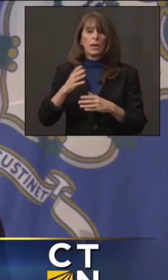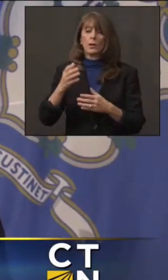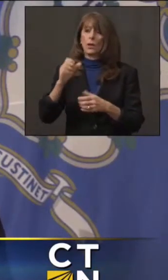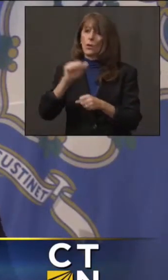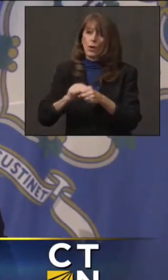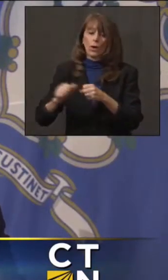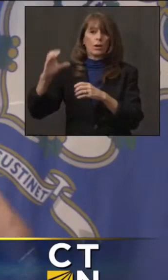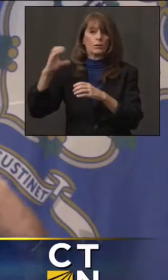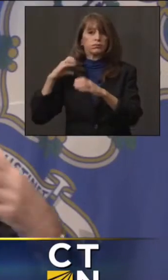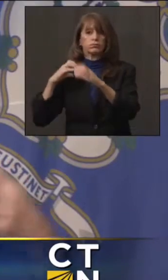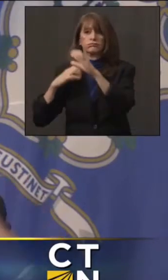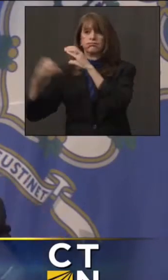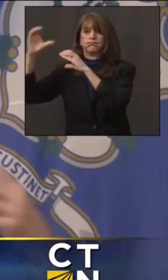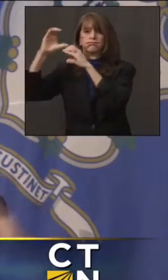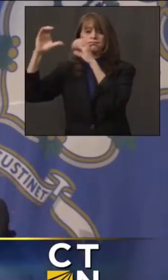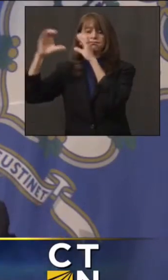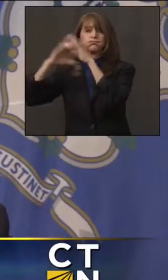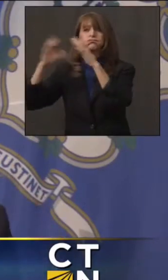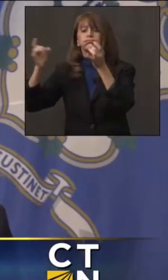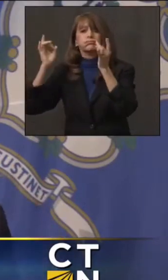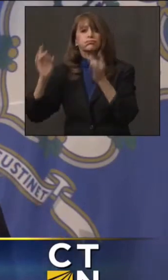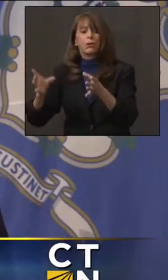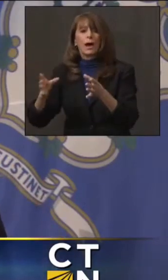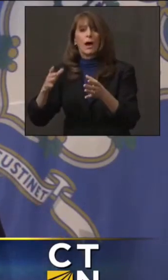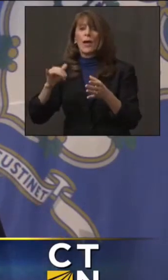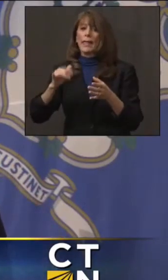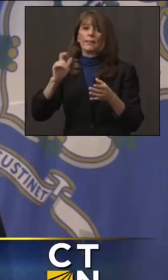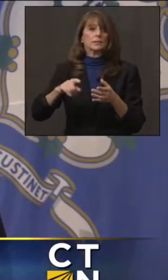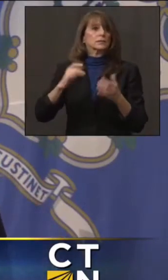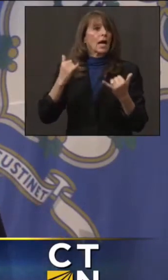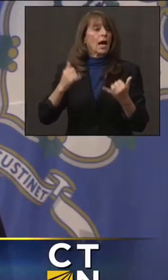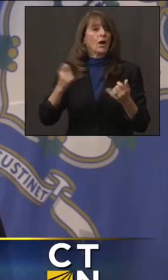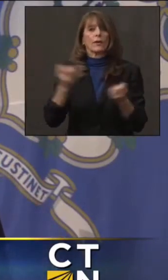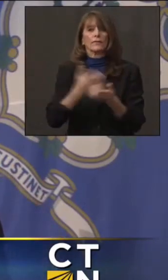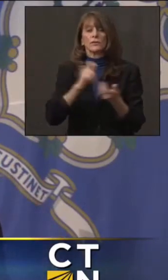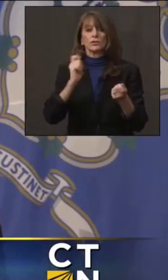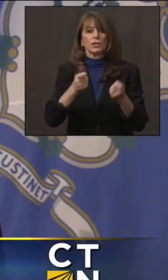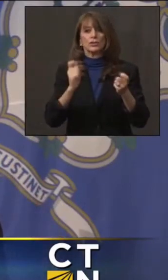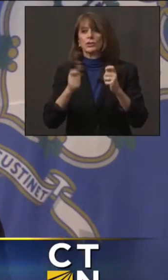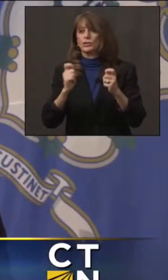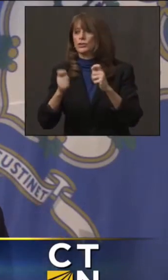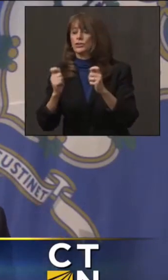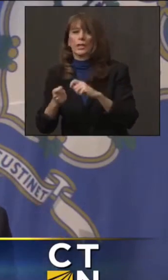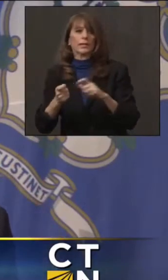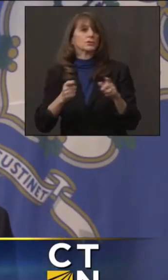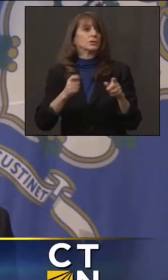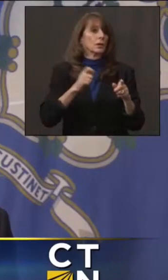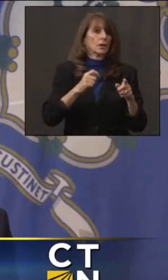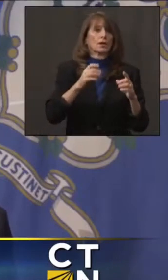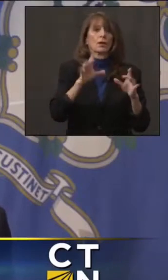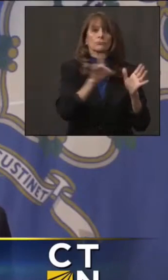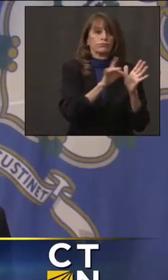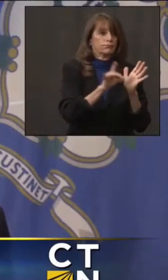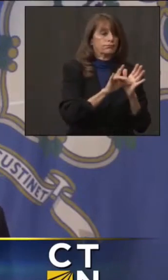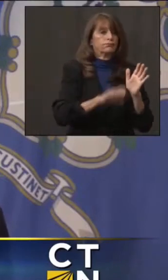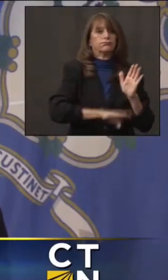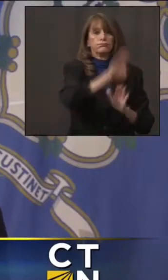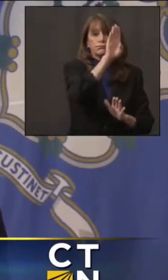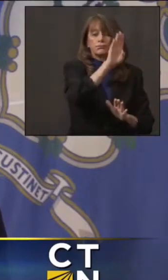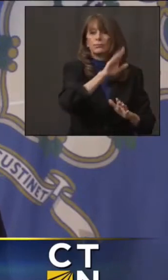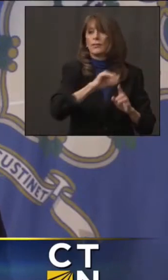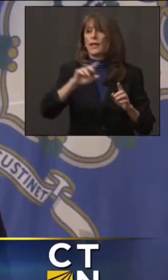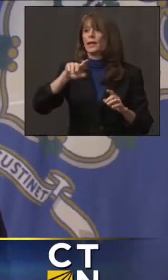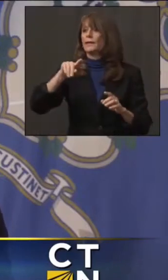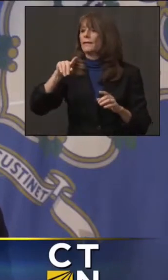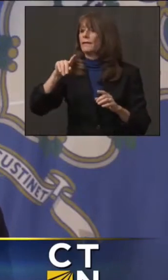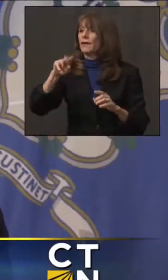have done in this changing circumstances, not just in terms of our infection rate, but what we're hearing from the pharma companies,